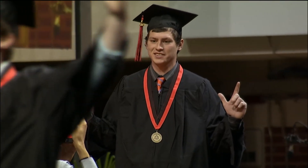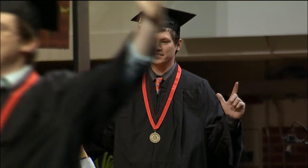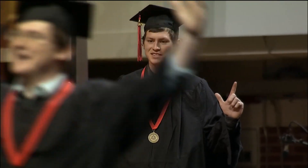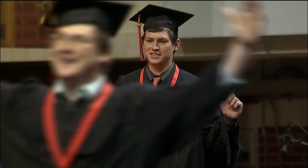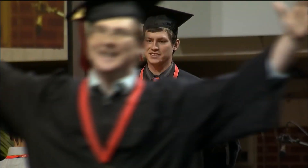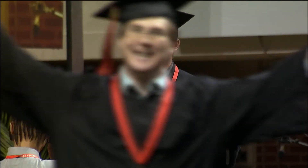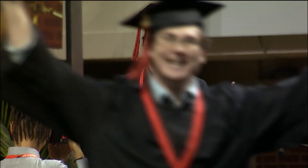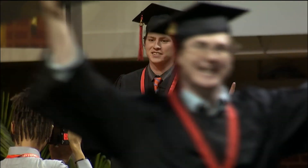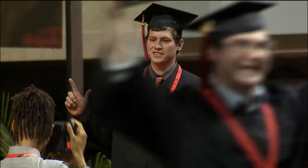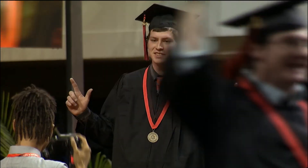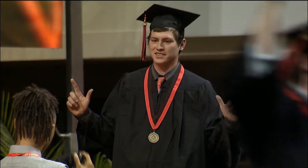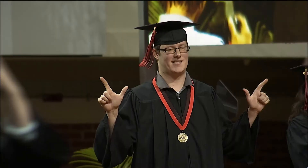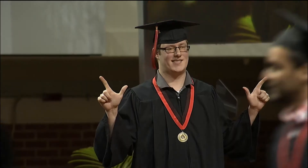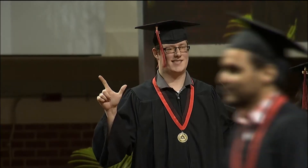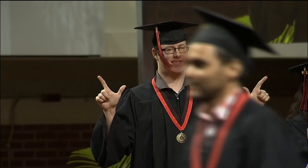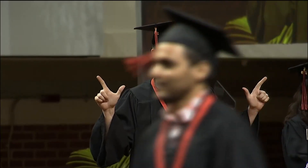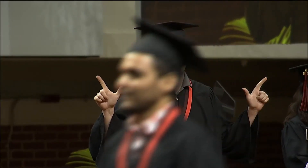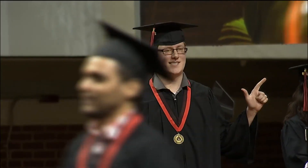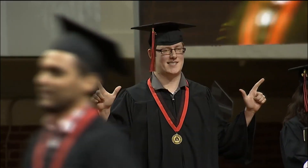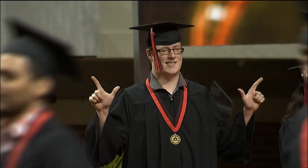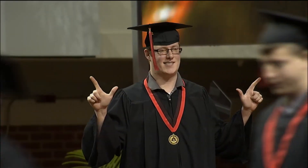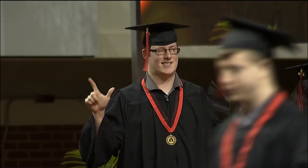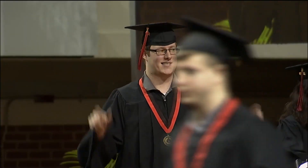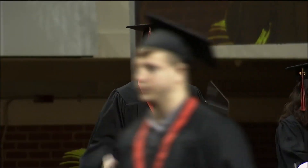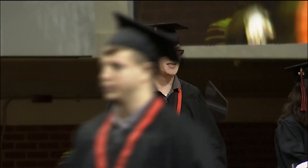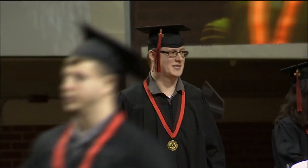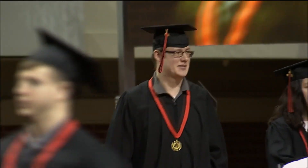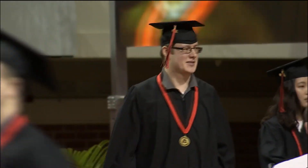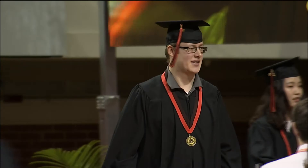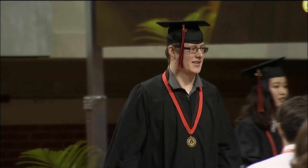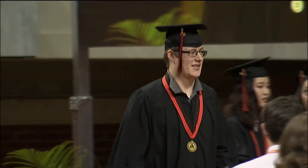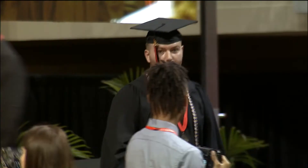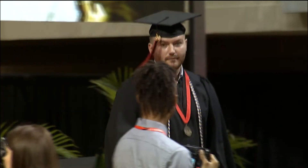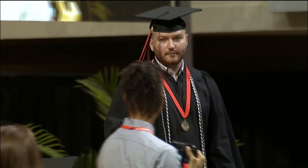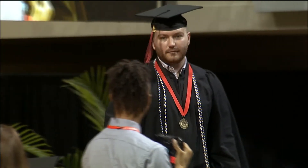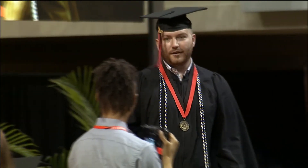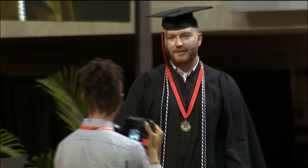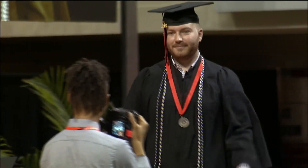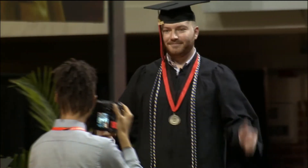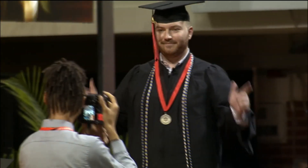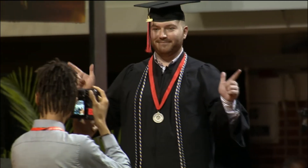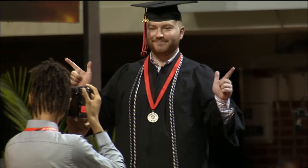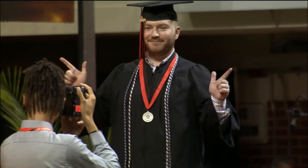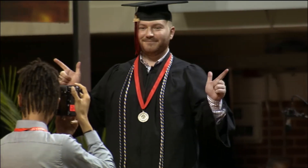Dylan Brewer. Dakota Allen Mathis.